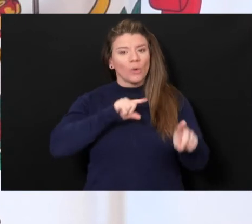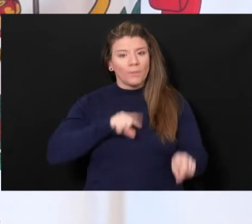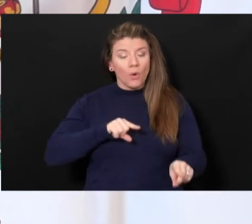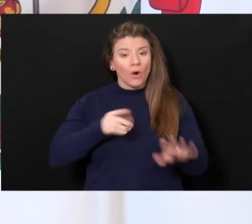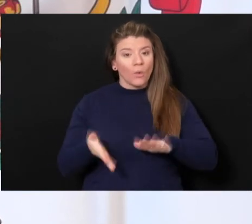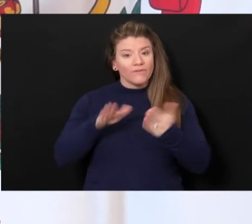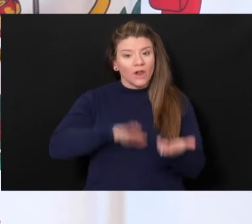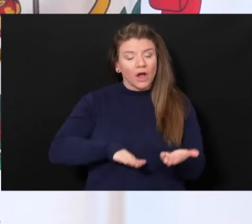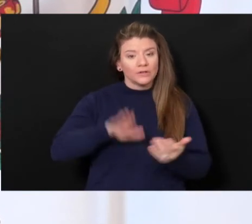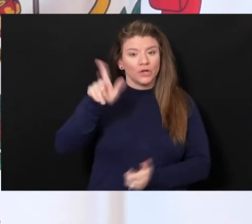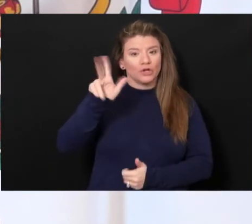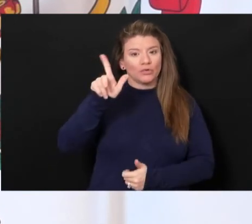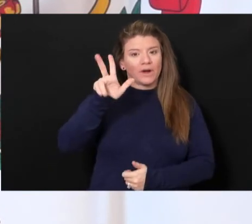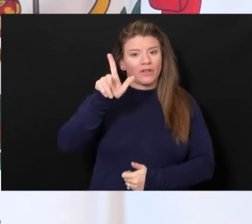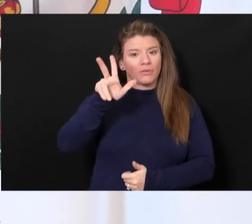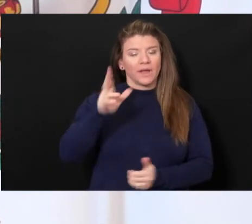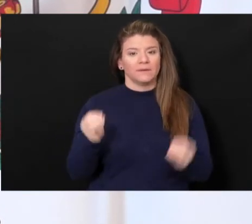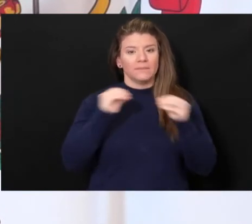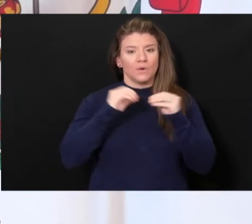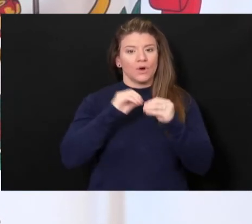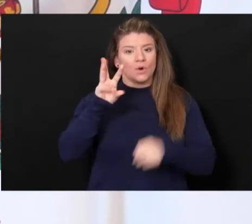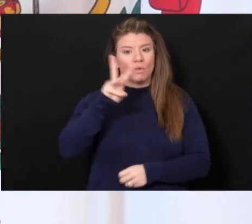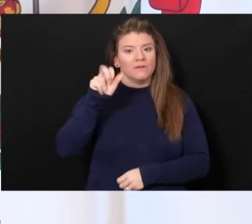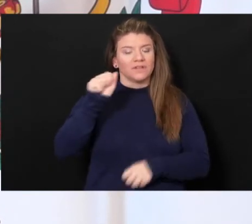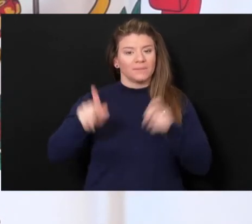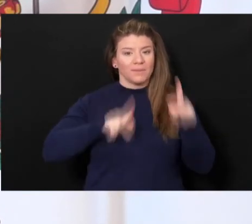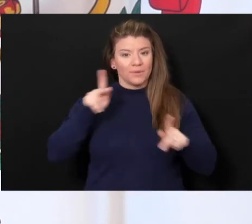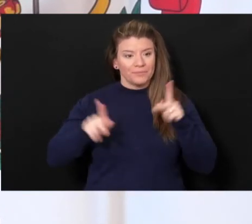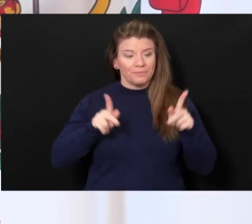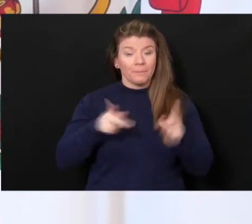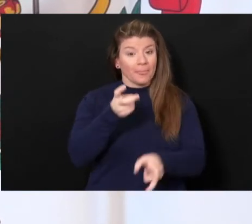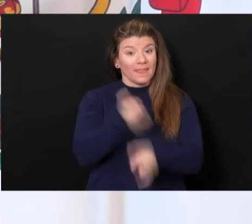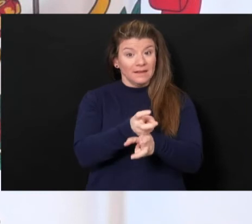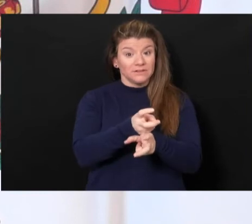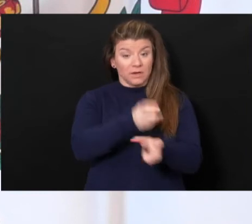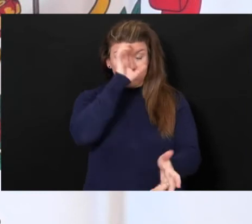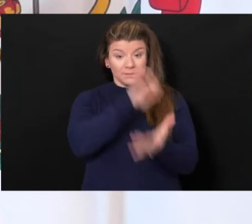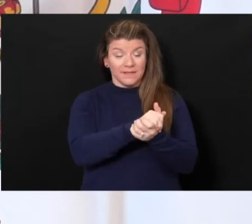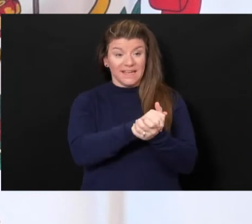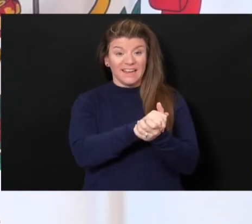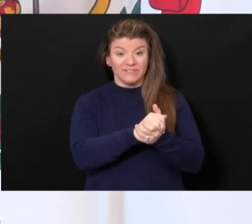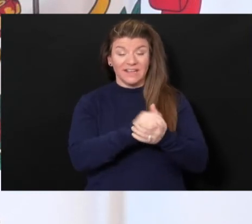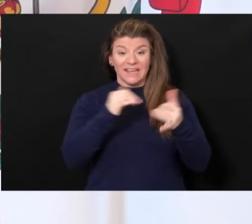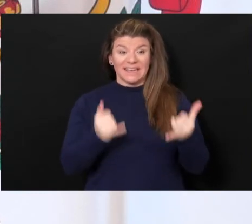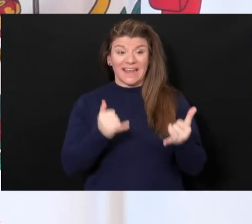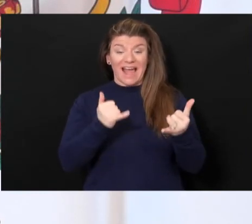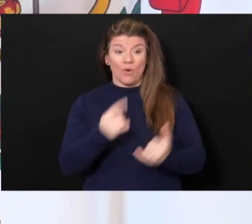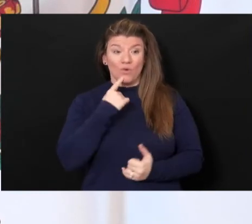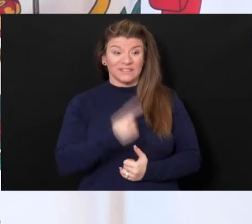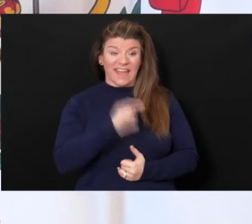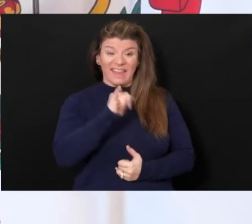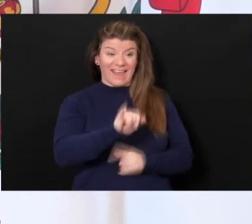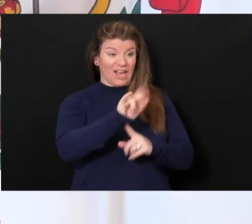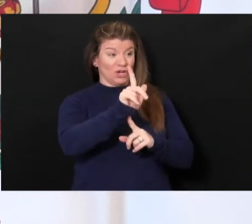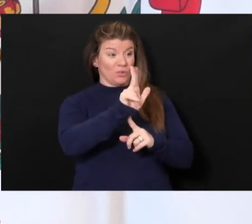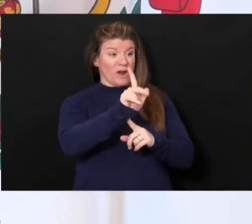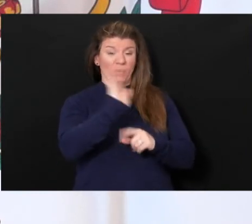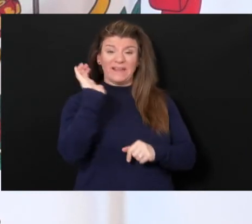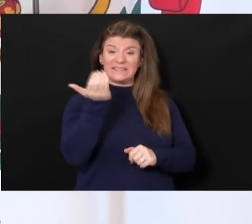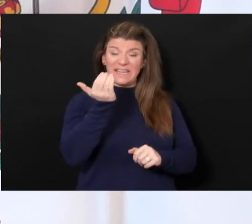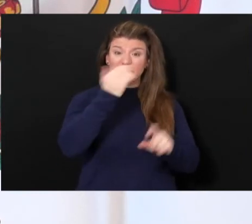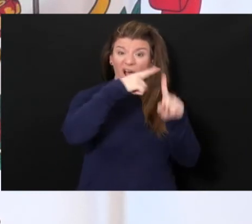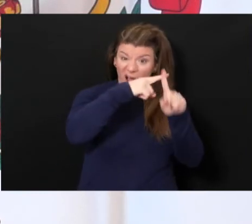lost 23 additional West Virginians. It's hard to believe we're saying that that's optimistic or optimism.